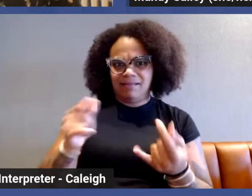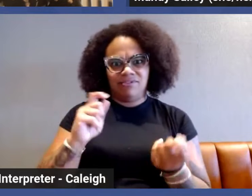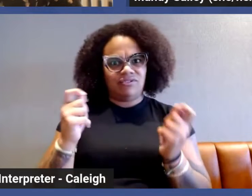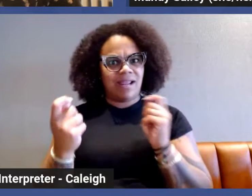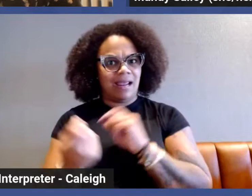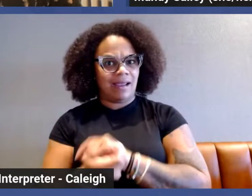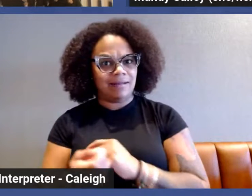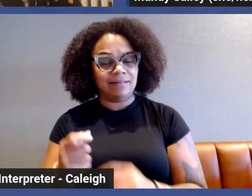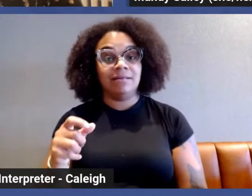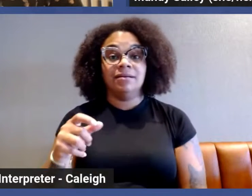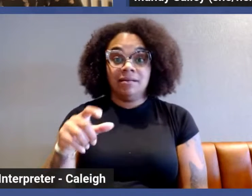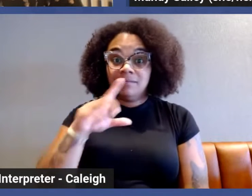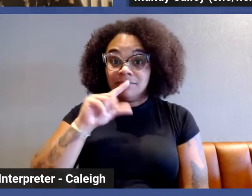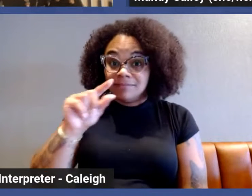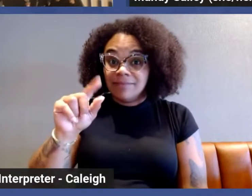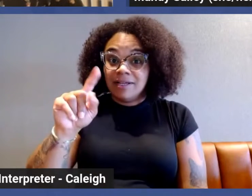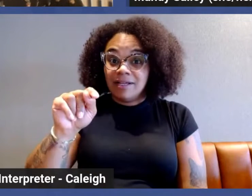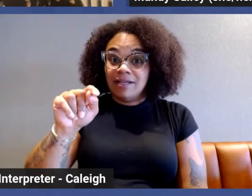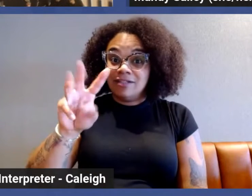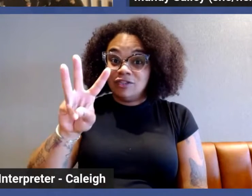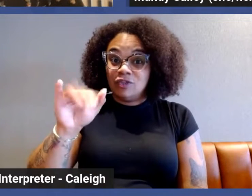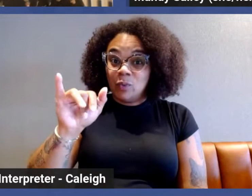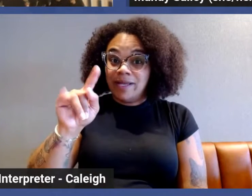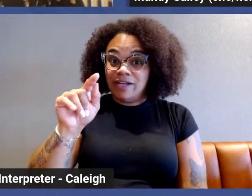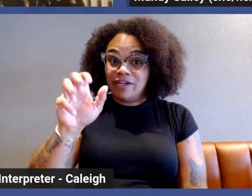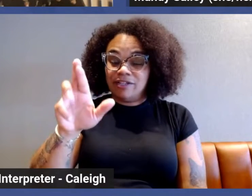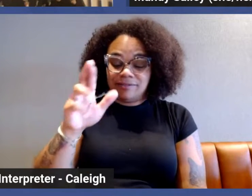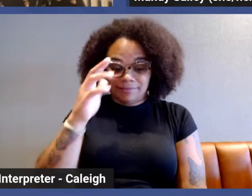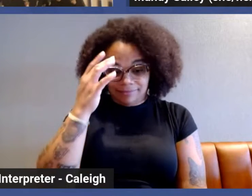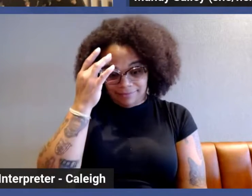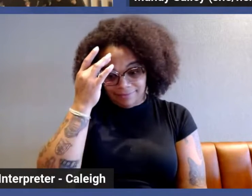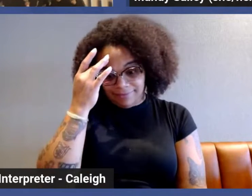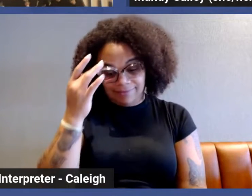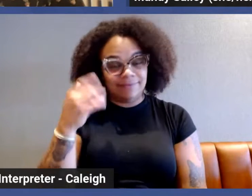is just, I don't really know where to start with Twitter, but,